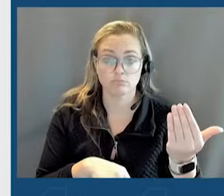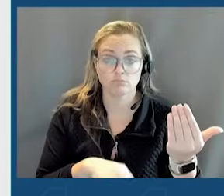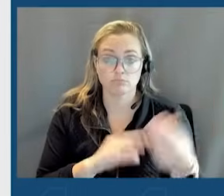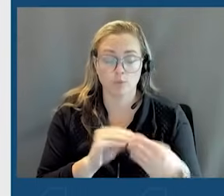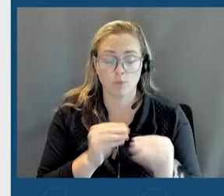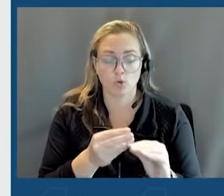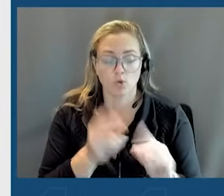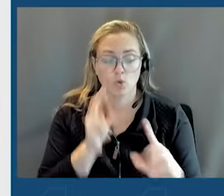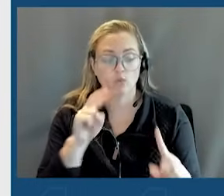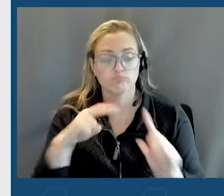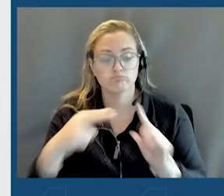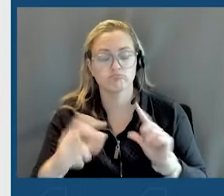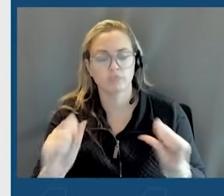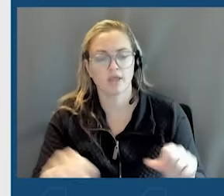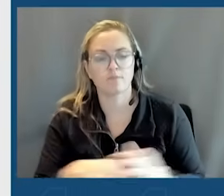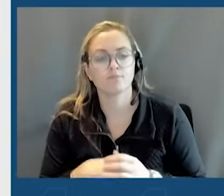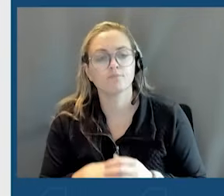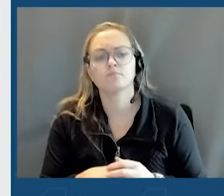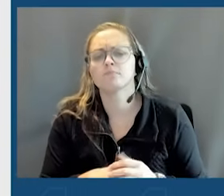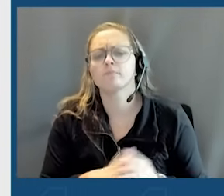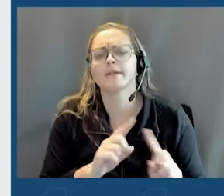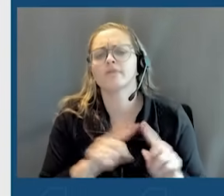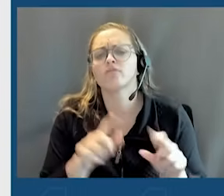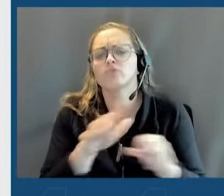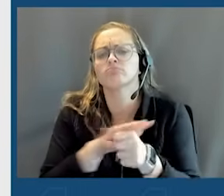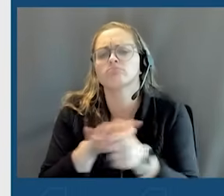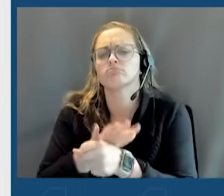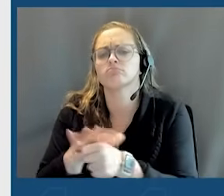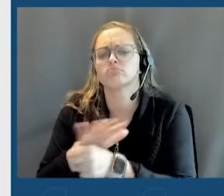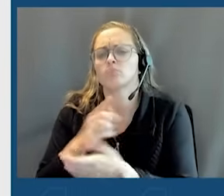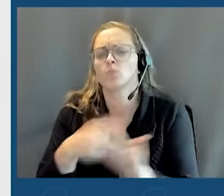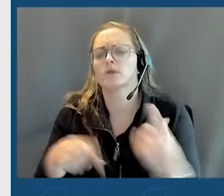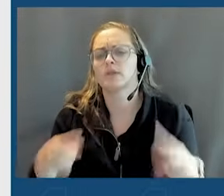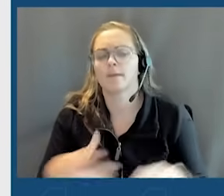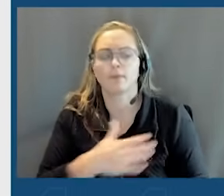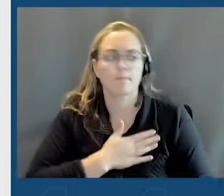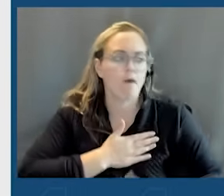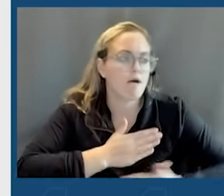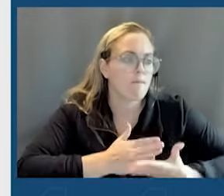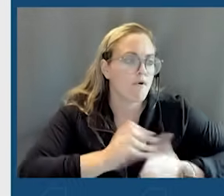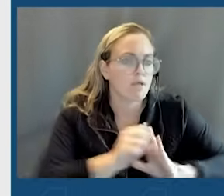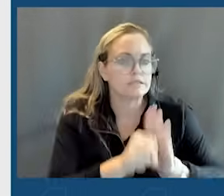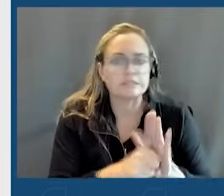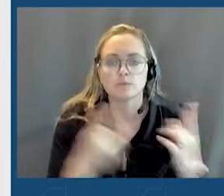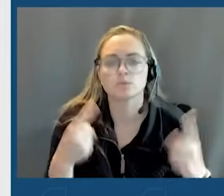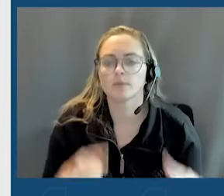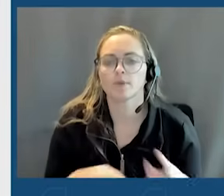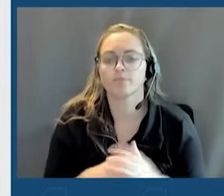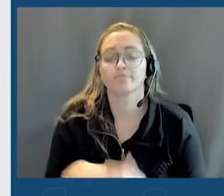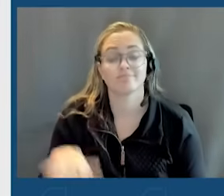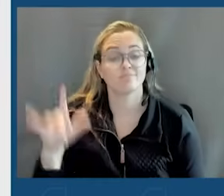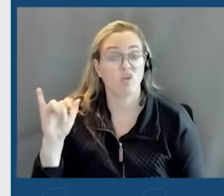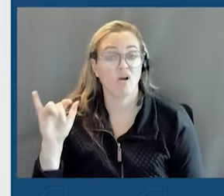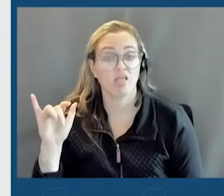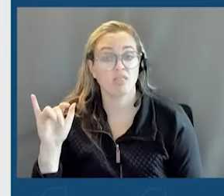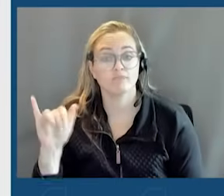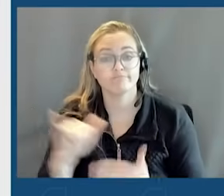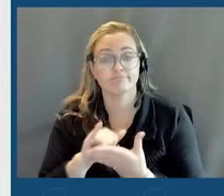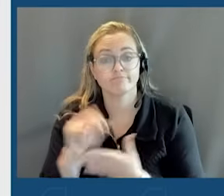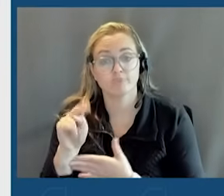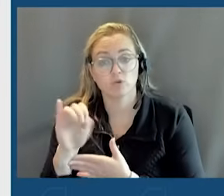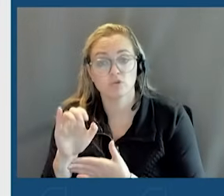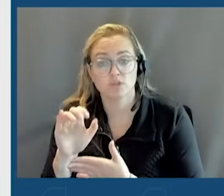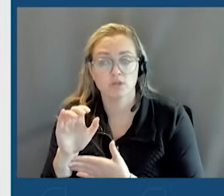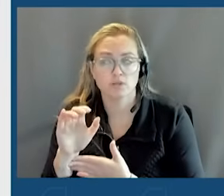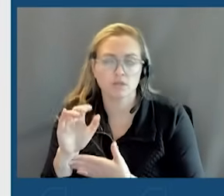perspective. Let's check out the various regions. We always want to know what's happening in my part of the state, right? Well, Long Island and New York City are above the